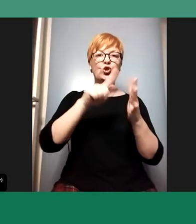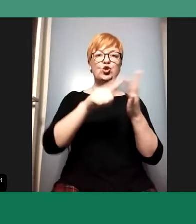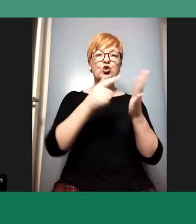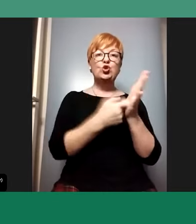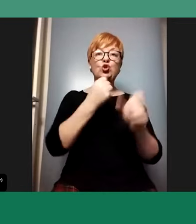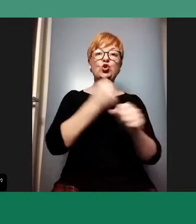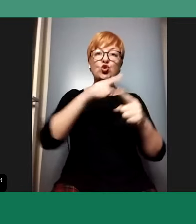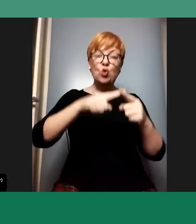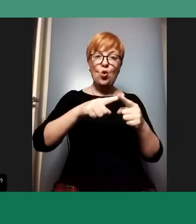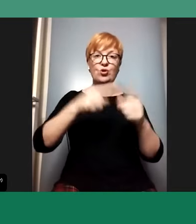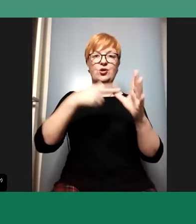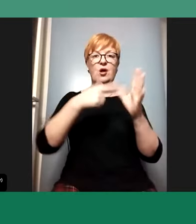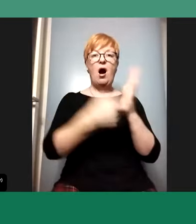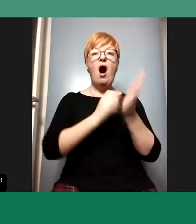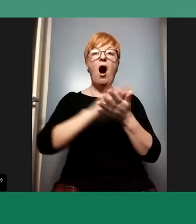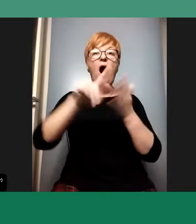who lived on my